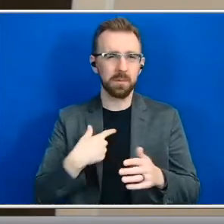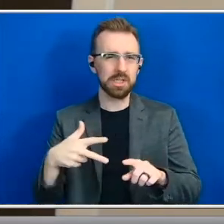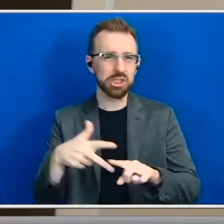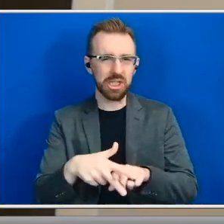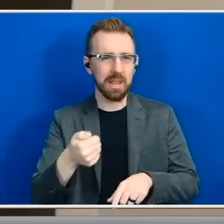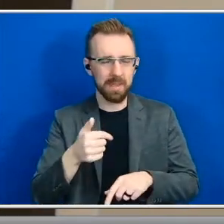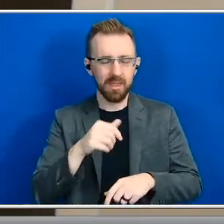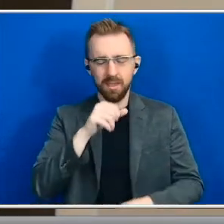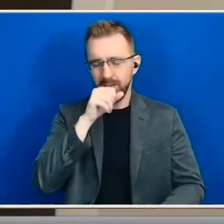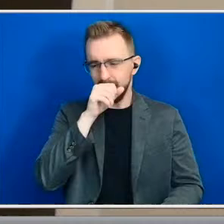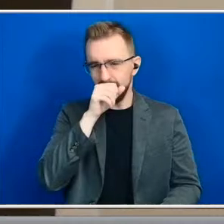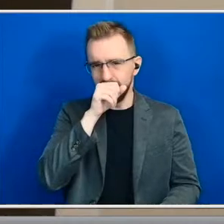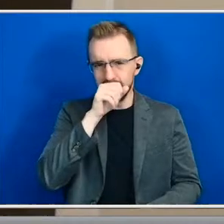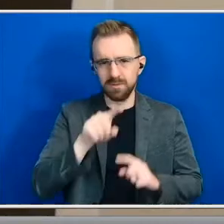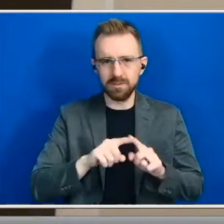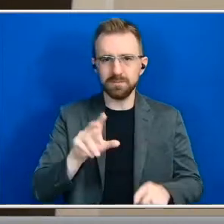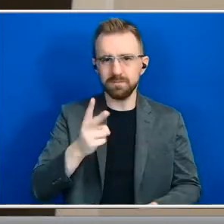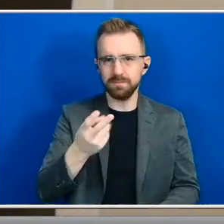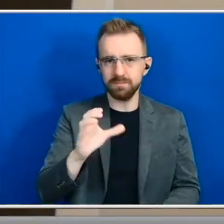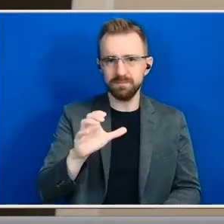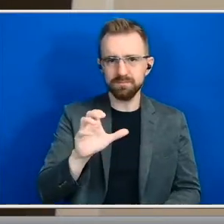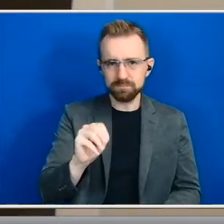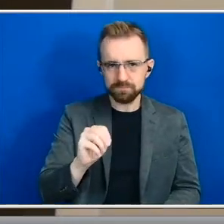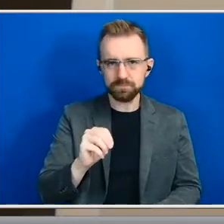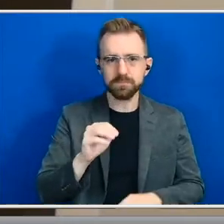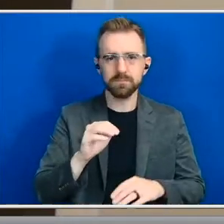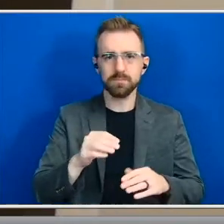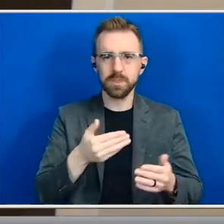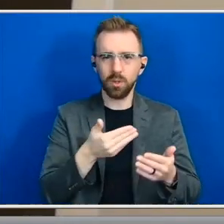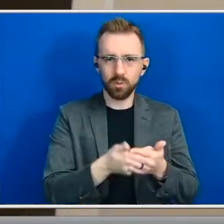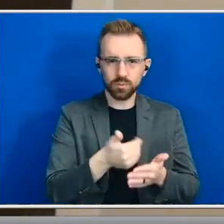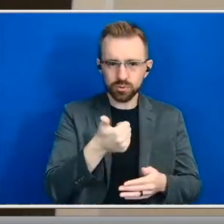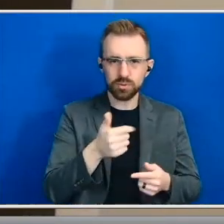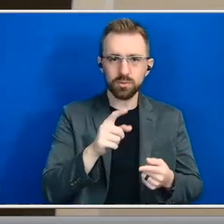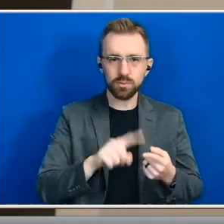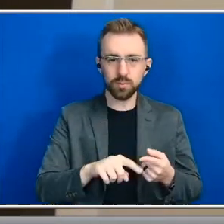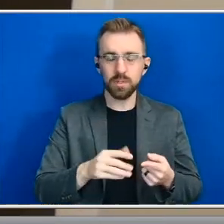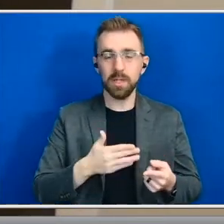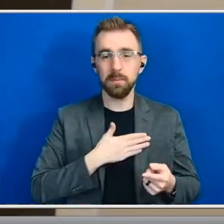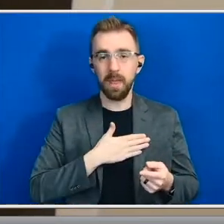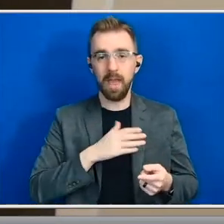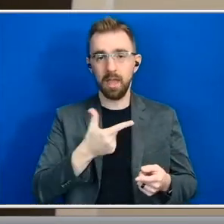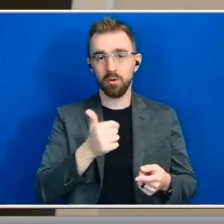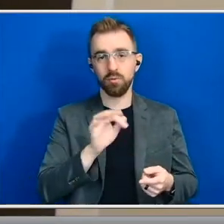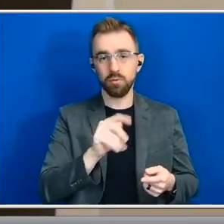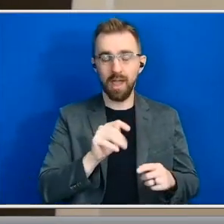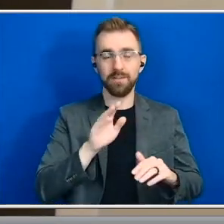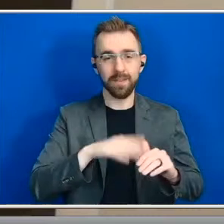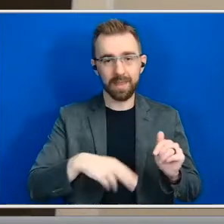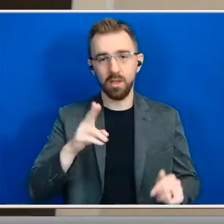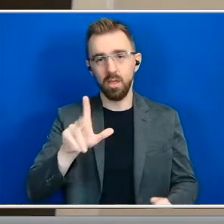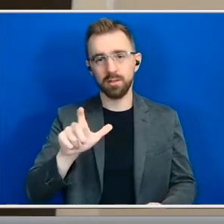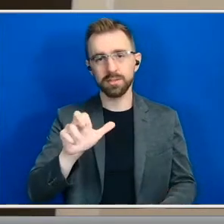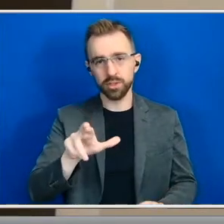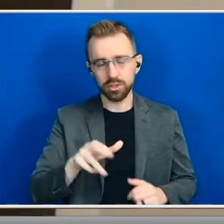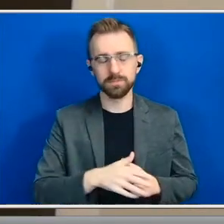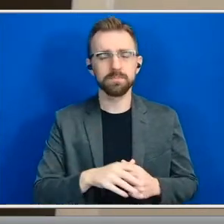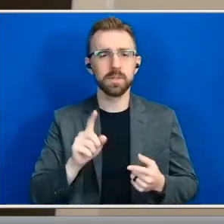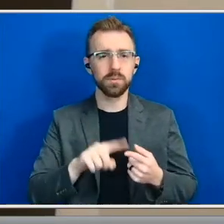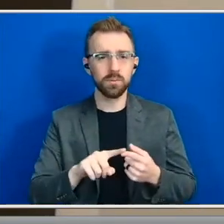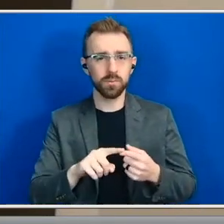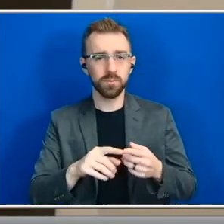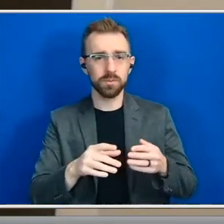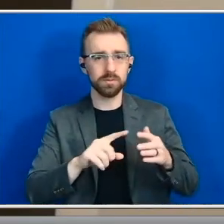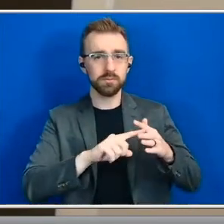but 2 centimeters closer to my graft than the ulcer is. And in order to facilitate that,